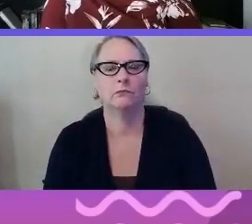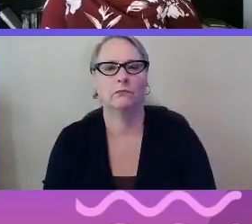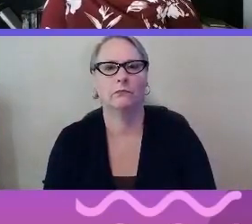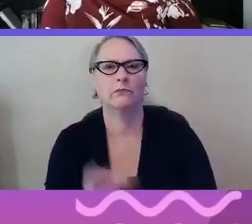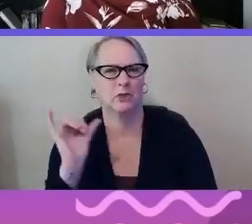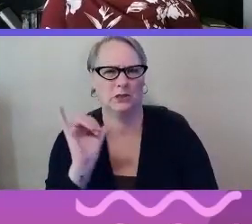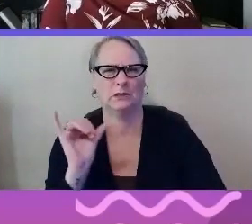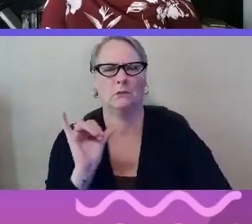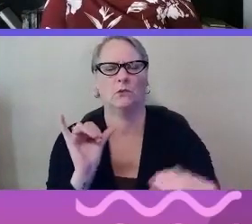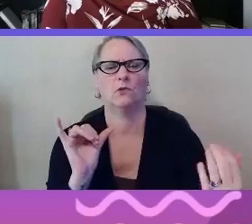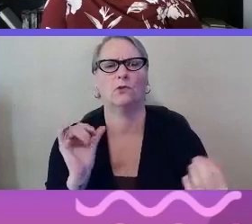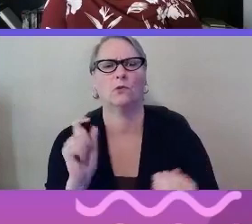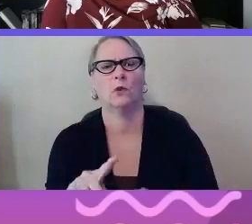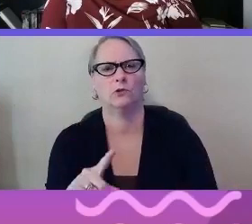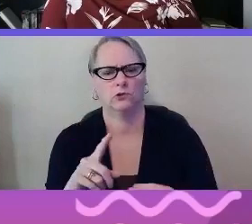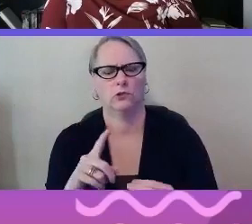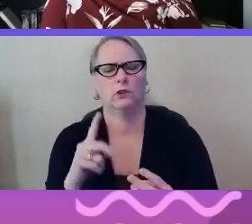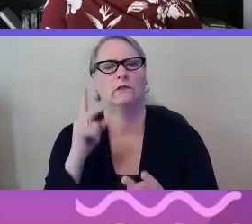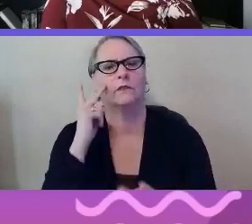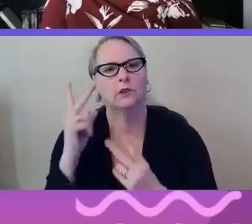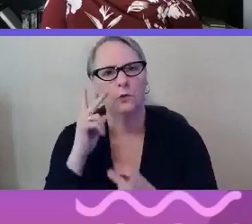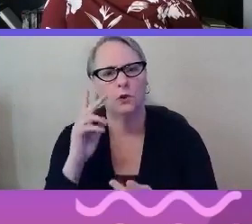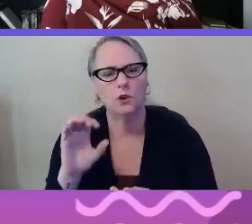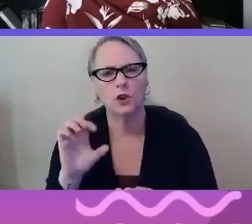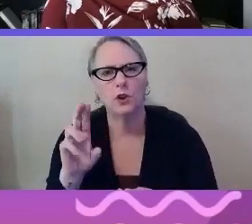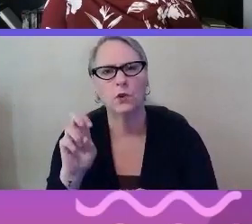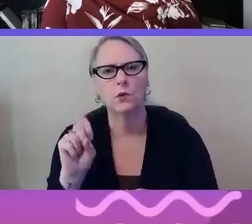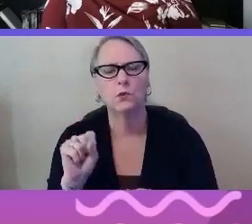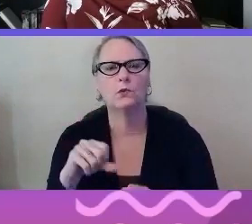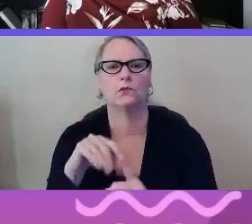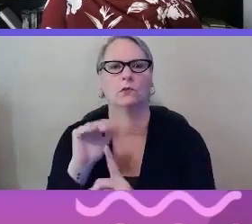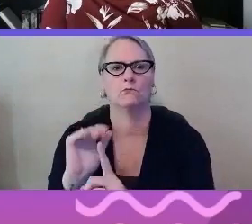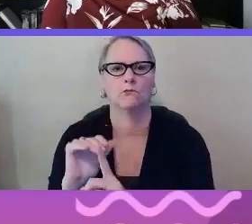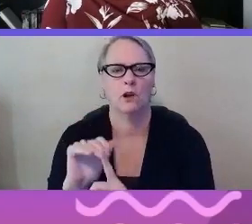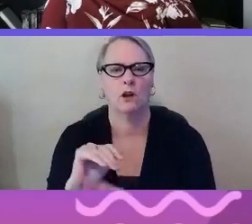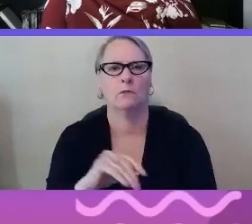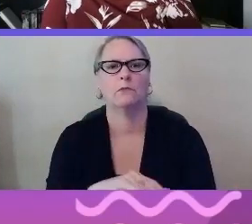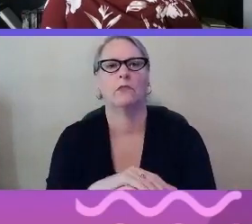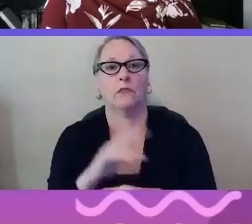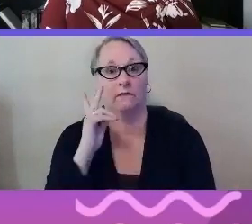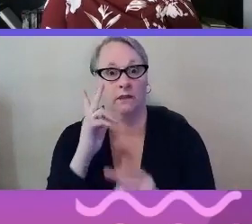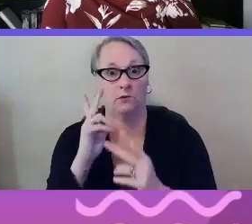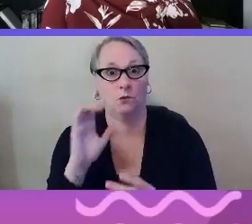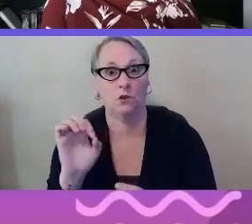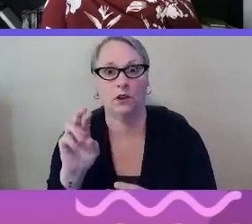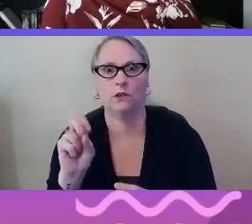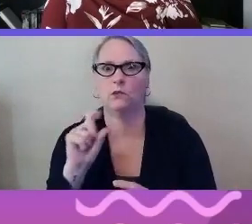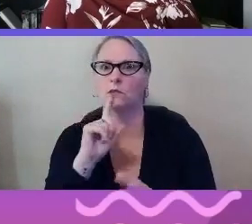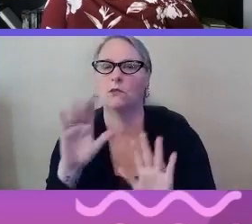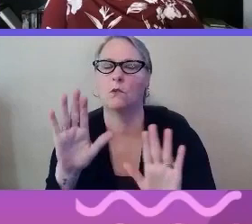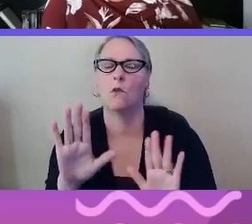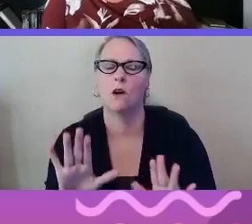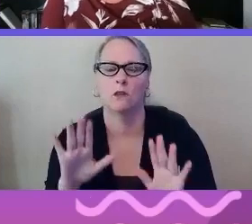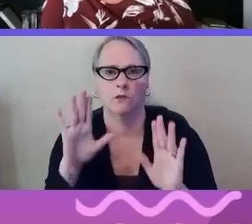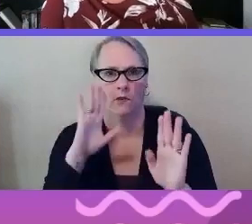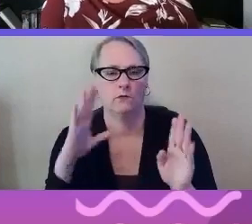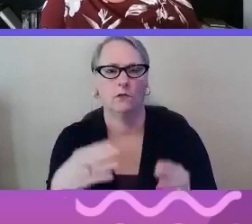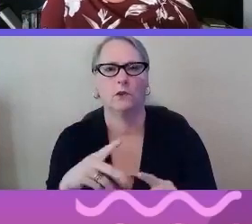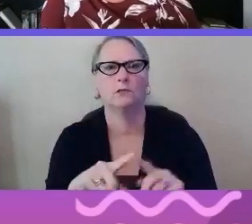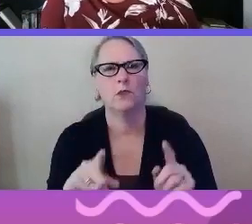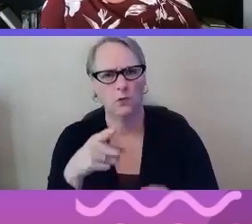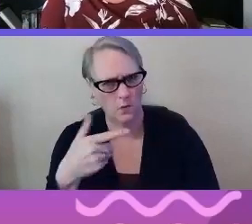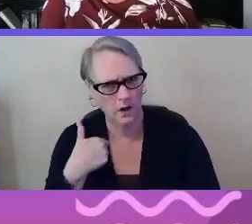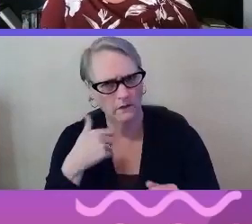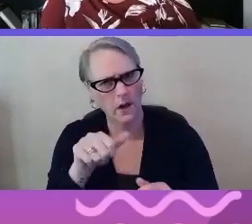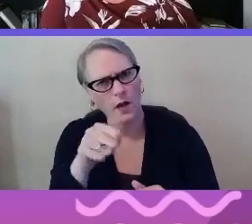the prompts and the visual cues. The visual cues is such a wonderful focus, but do you have other adaptations that you found to